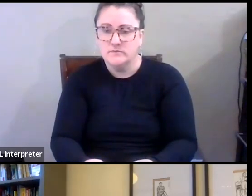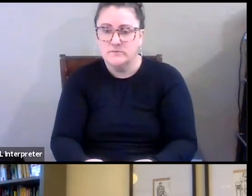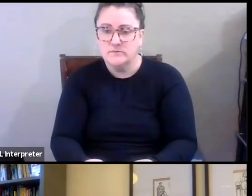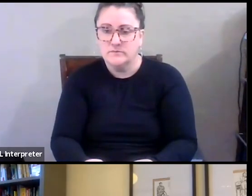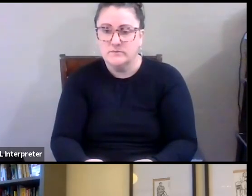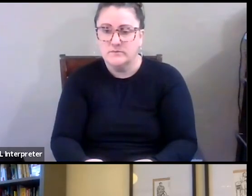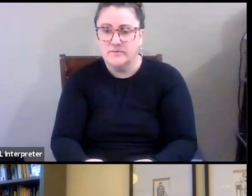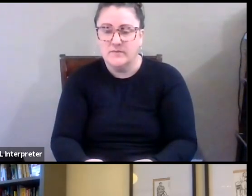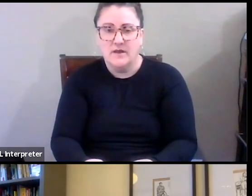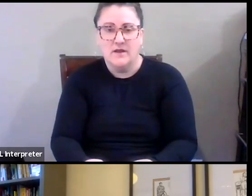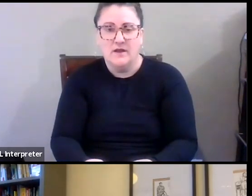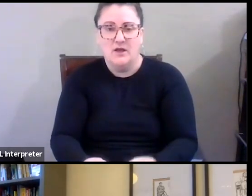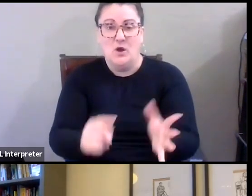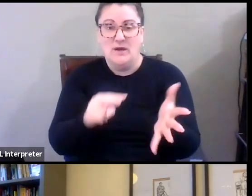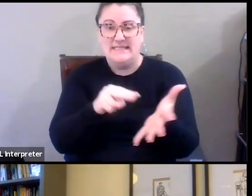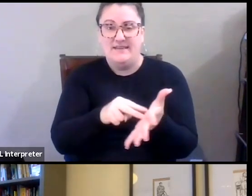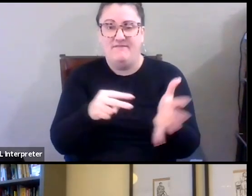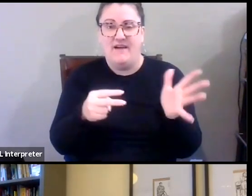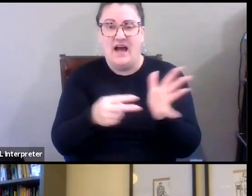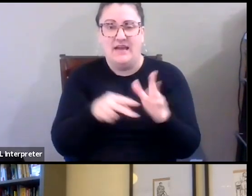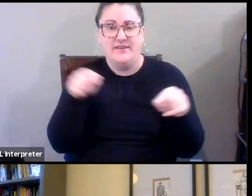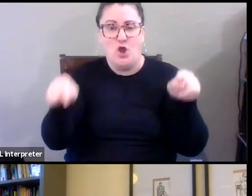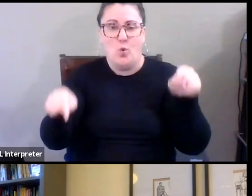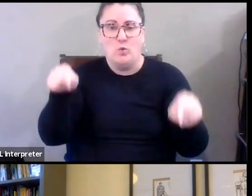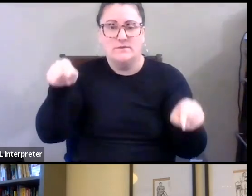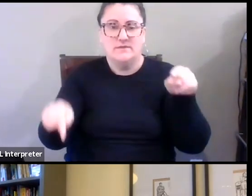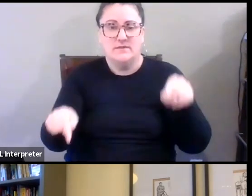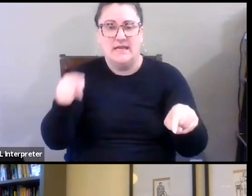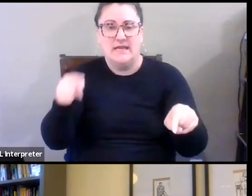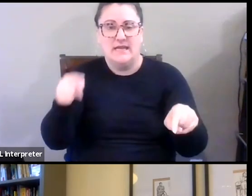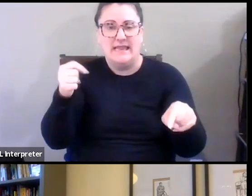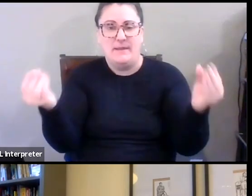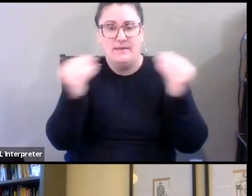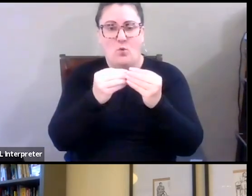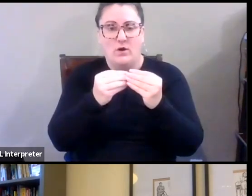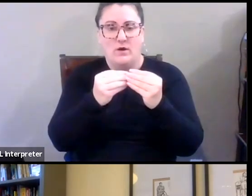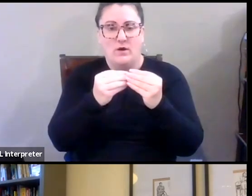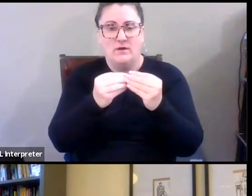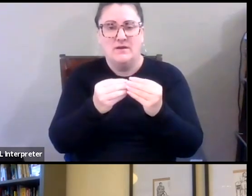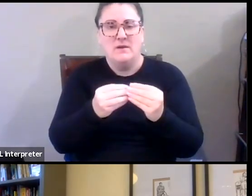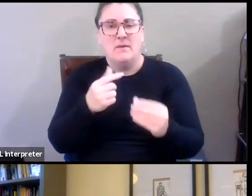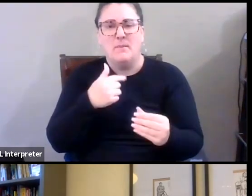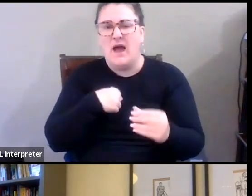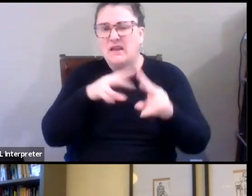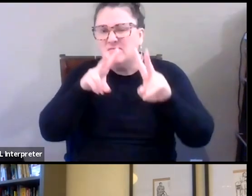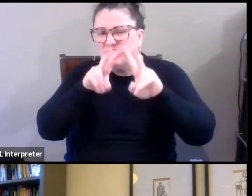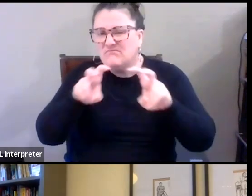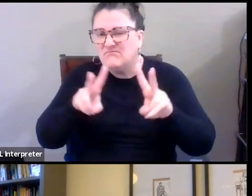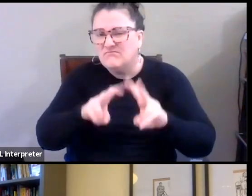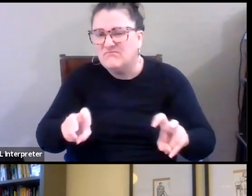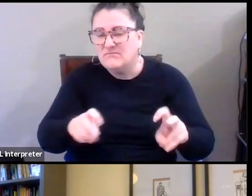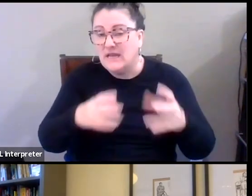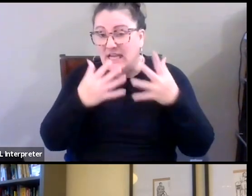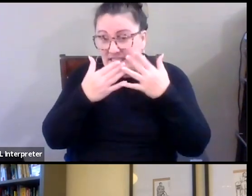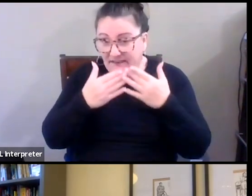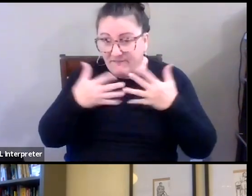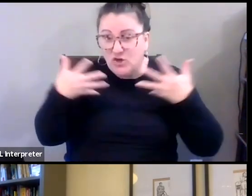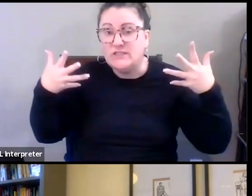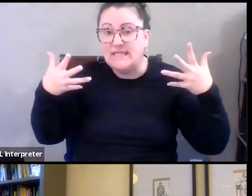You have to define those things a little bit, but I'm reading into that question is because diversity is sort